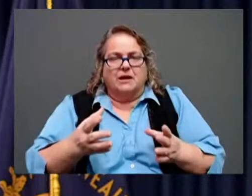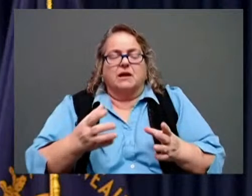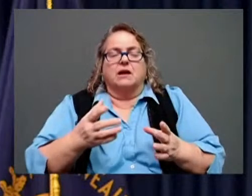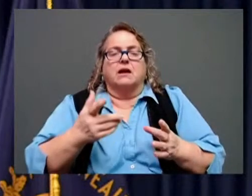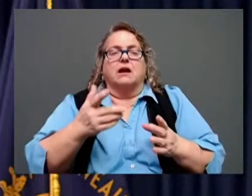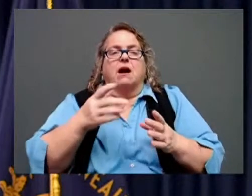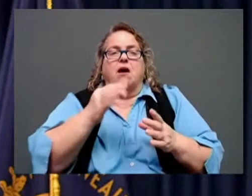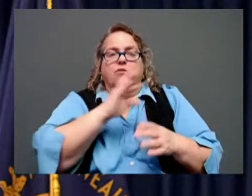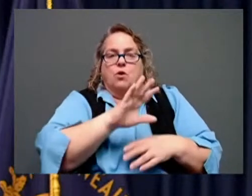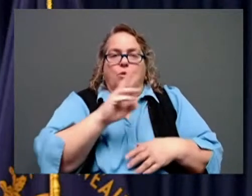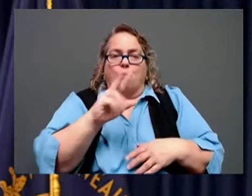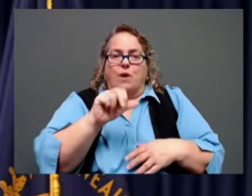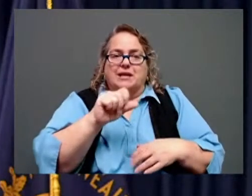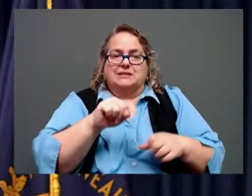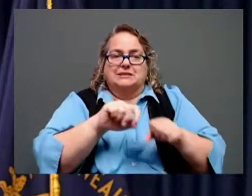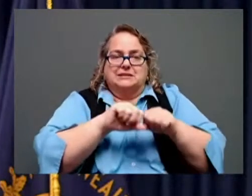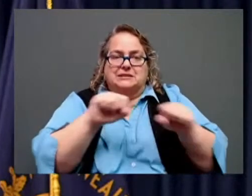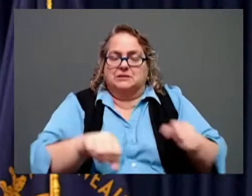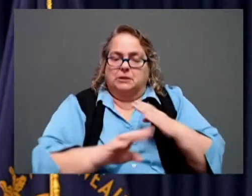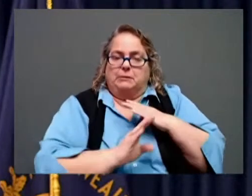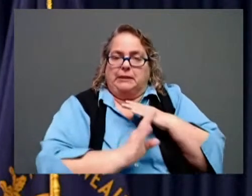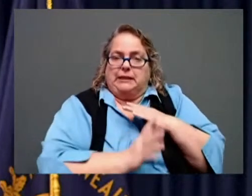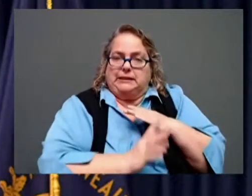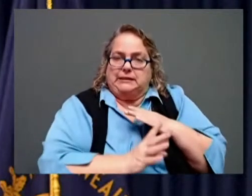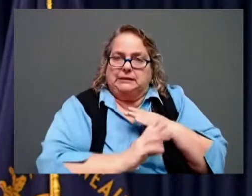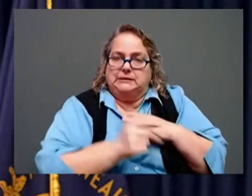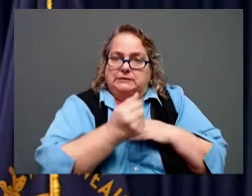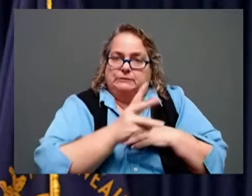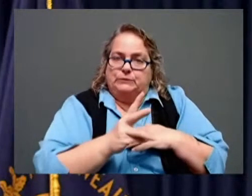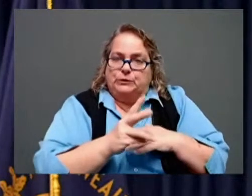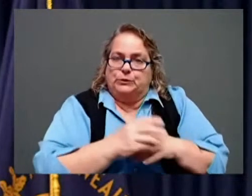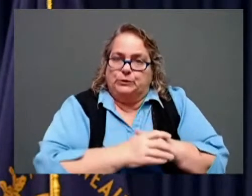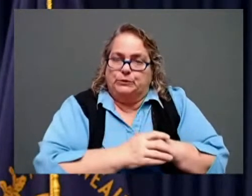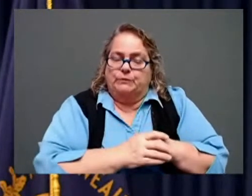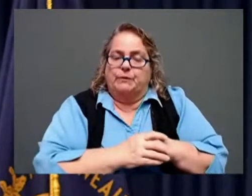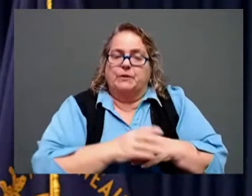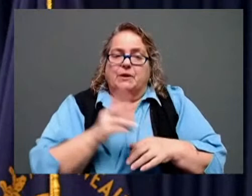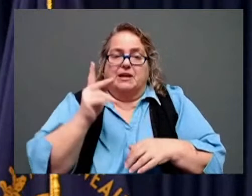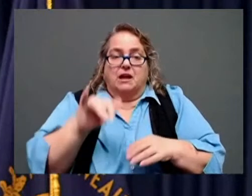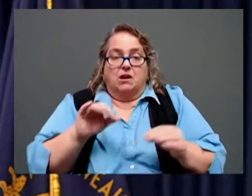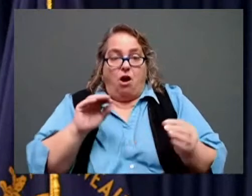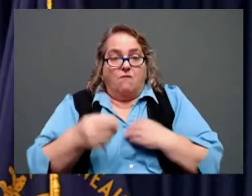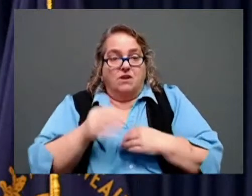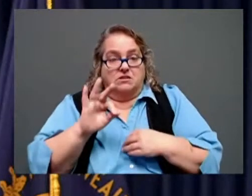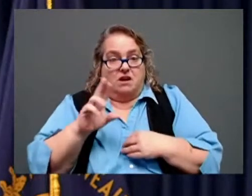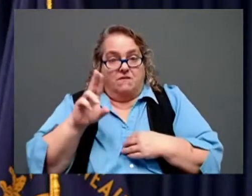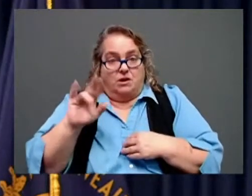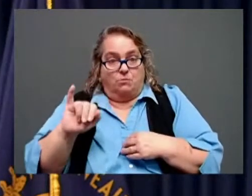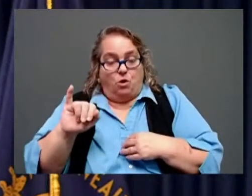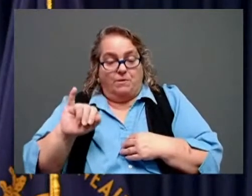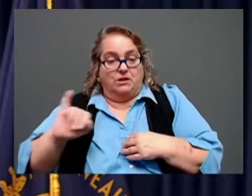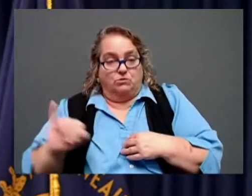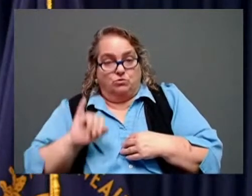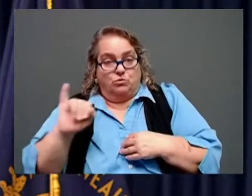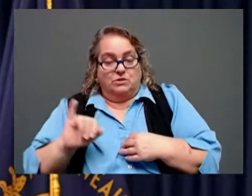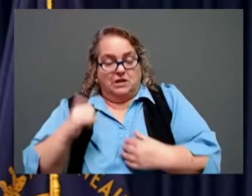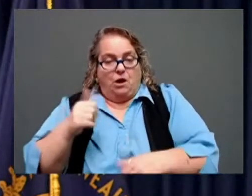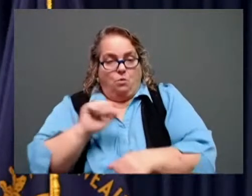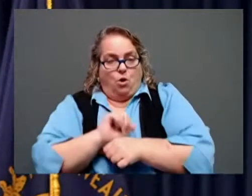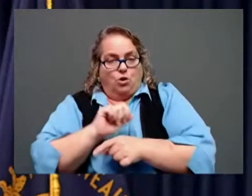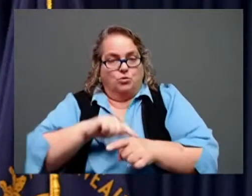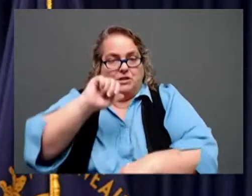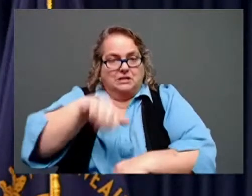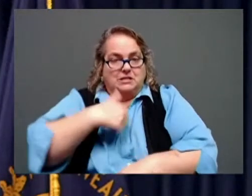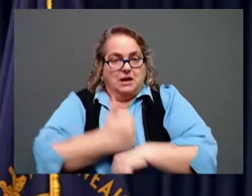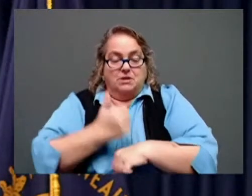their system. All right, Kentucky Office of Unemployment Insurance is working to establish a disaster